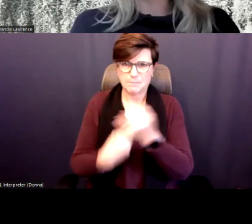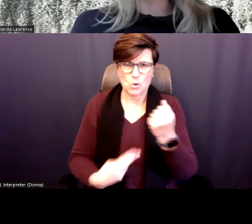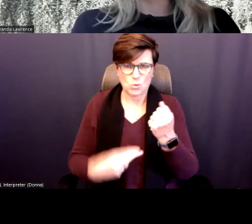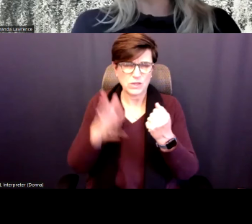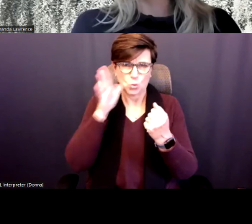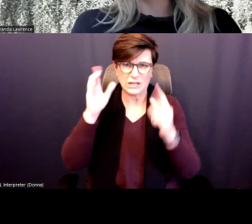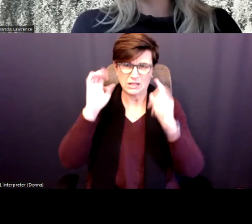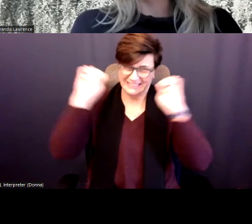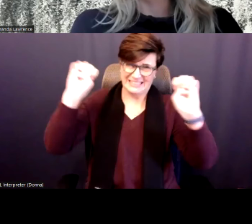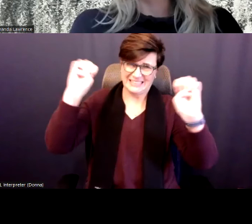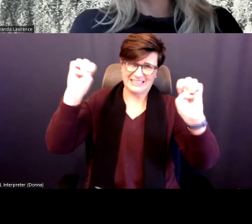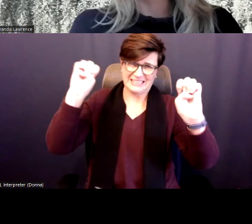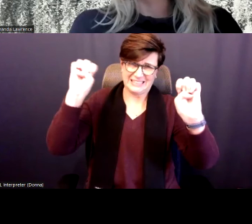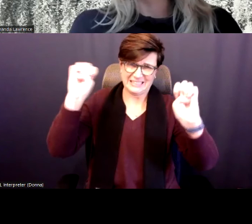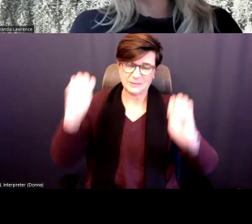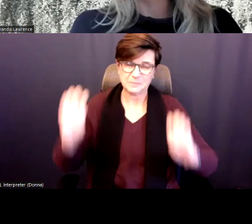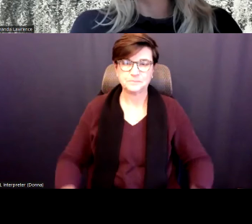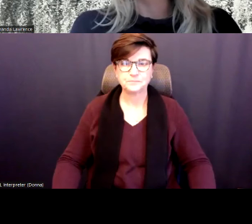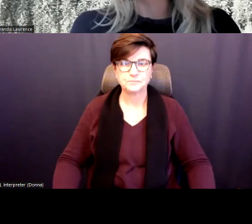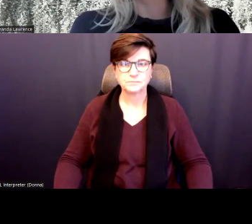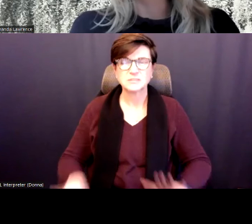Let's move on to Jasmine Ford.